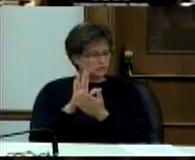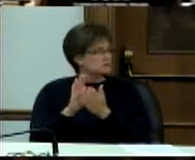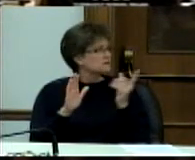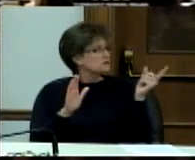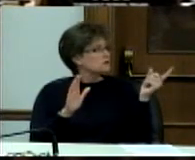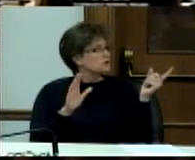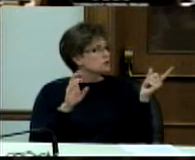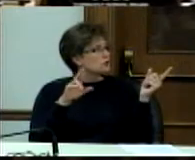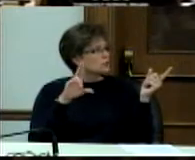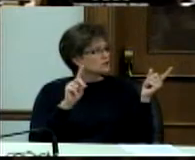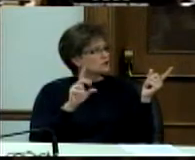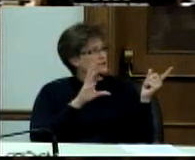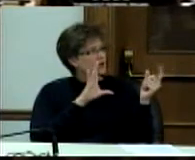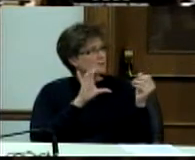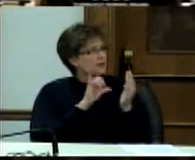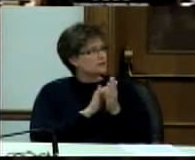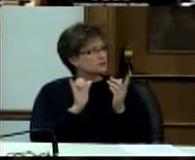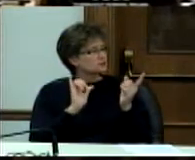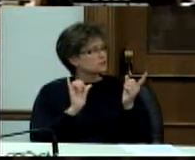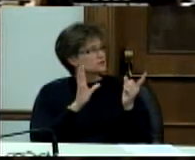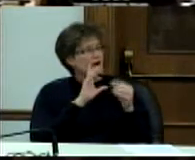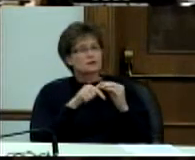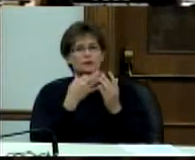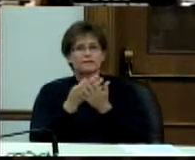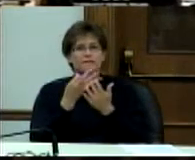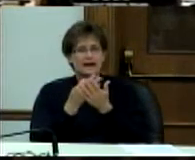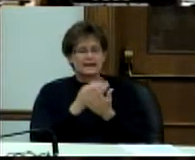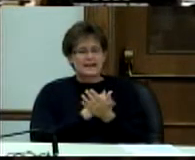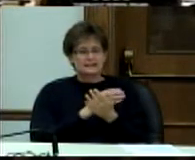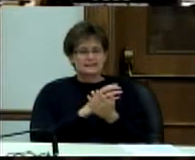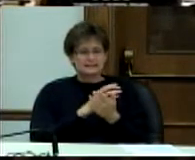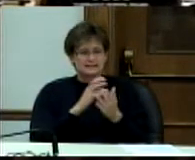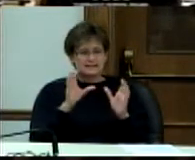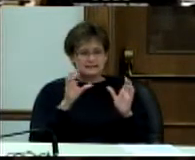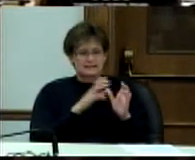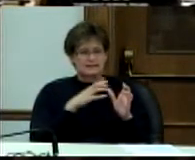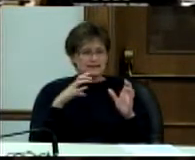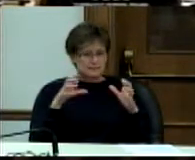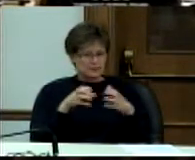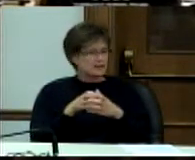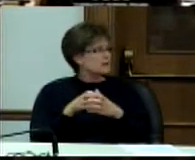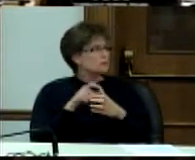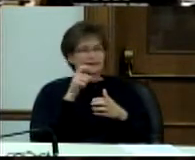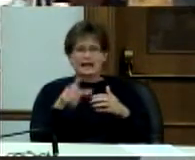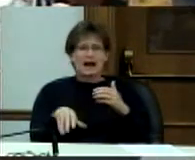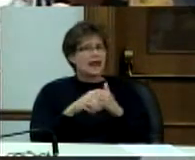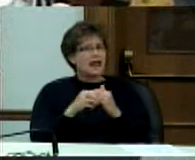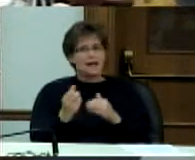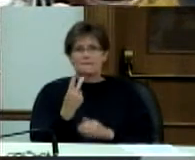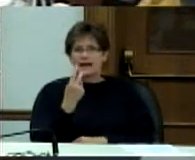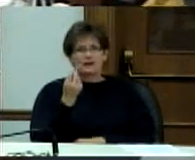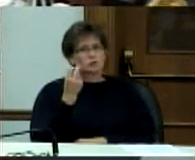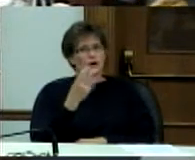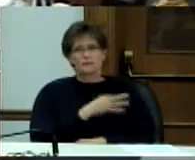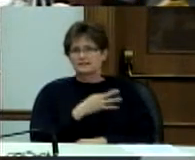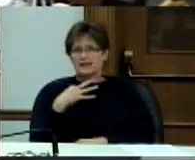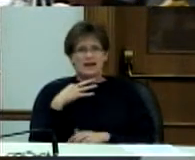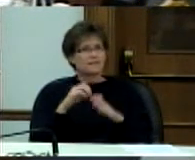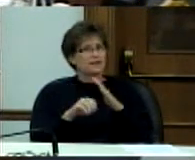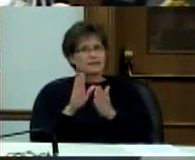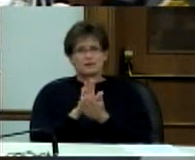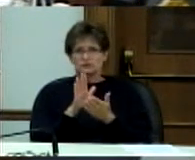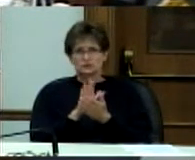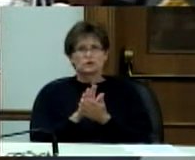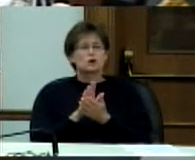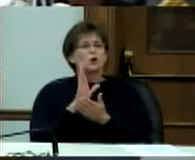And certainly Howard or Richard can talk about this too. We talked about this at the Finance Committee, and we did not add back 12 staff members